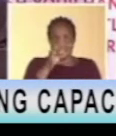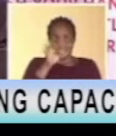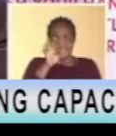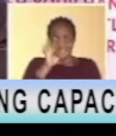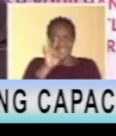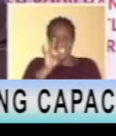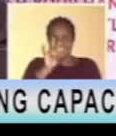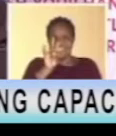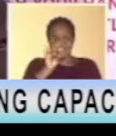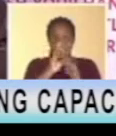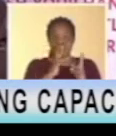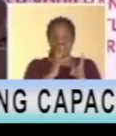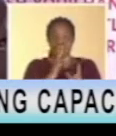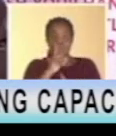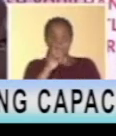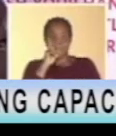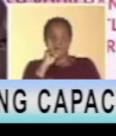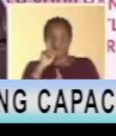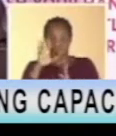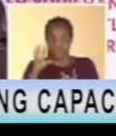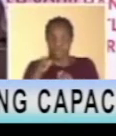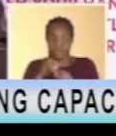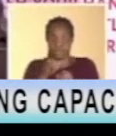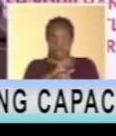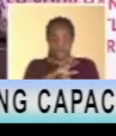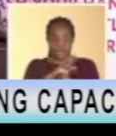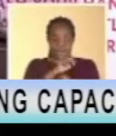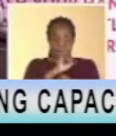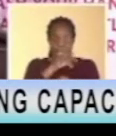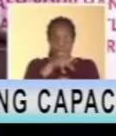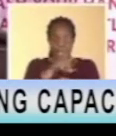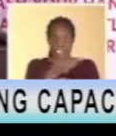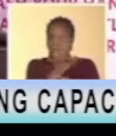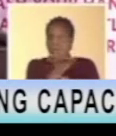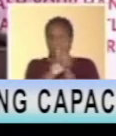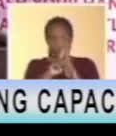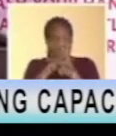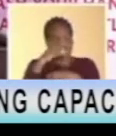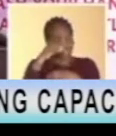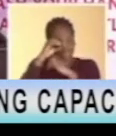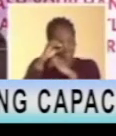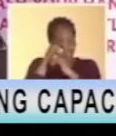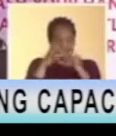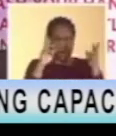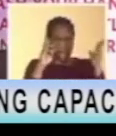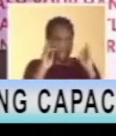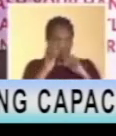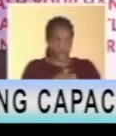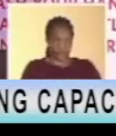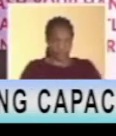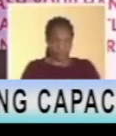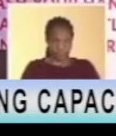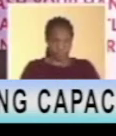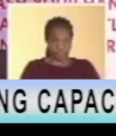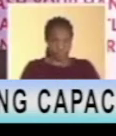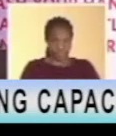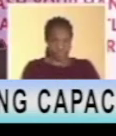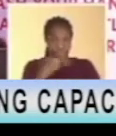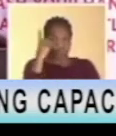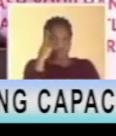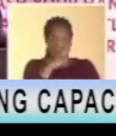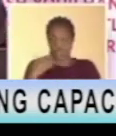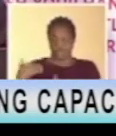1,197 results from NIP, Pathcare, and Namdeb laboratories over the past 24